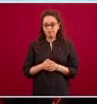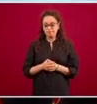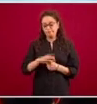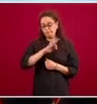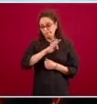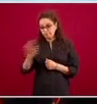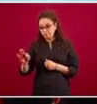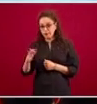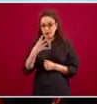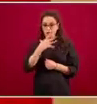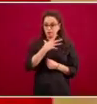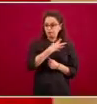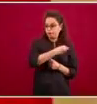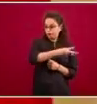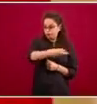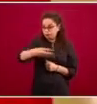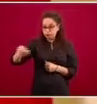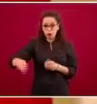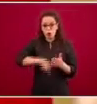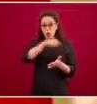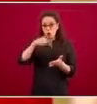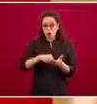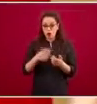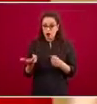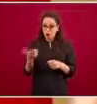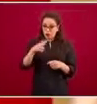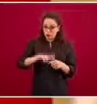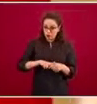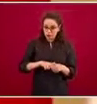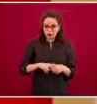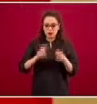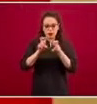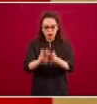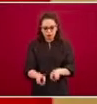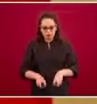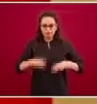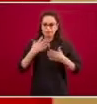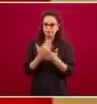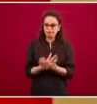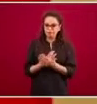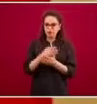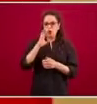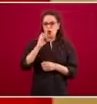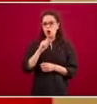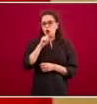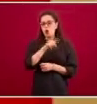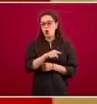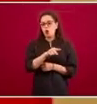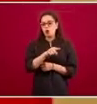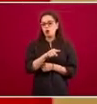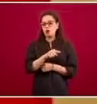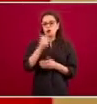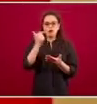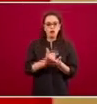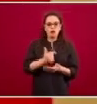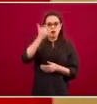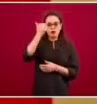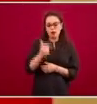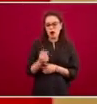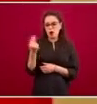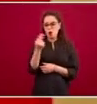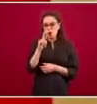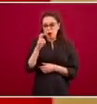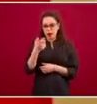So all of these people who have abided by our recommendations, they have helped us